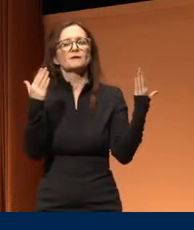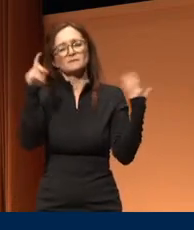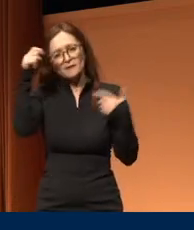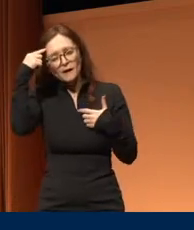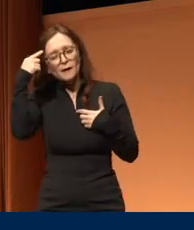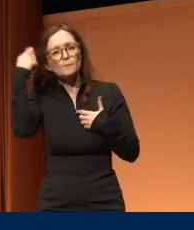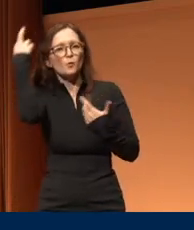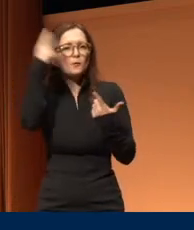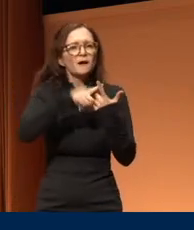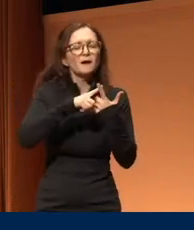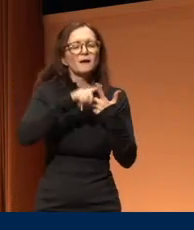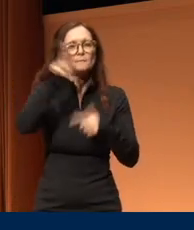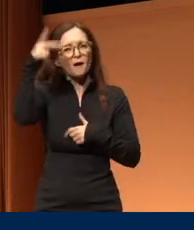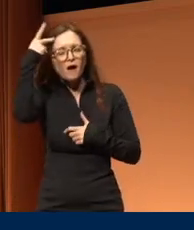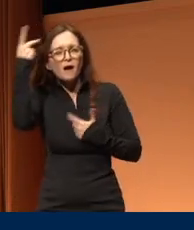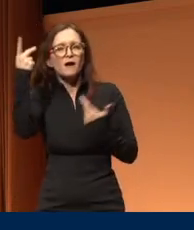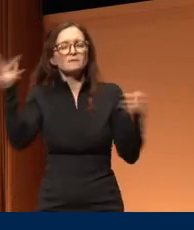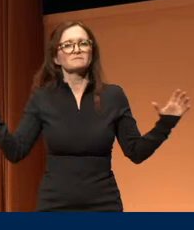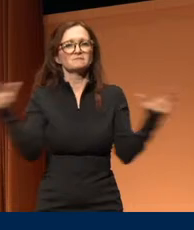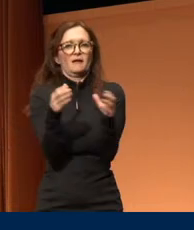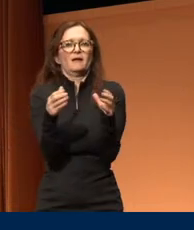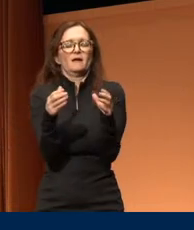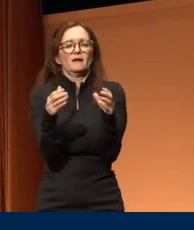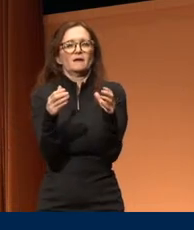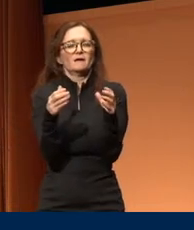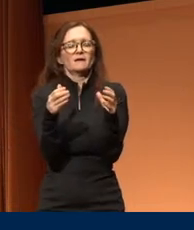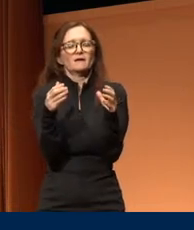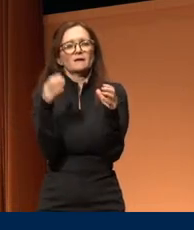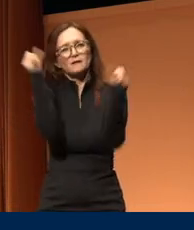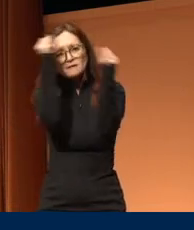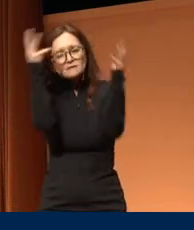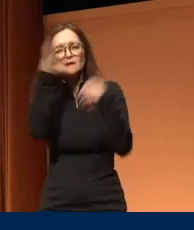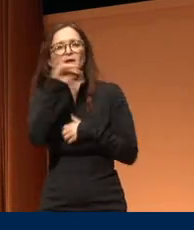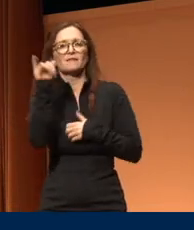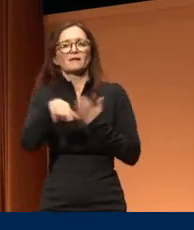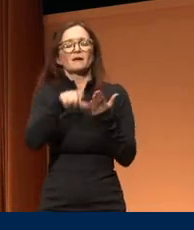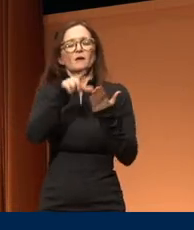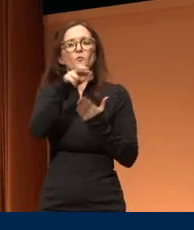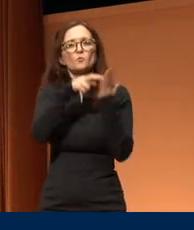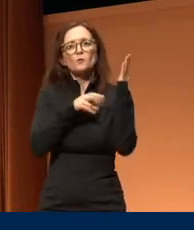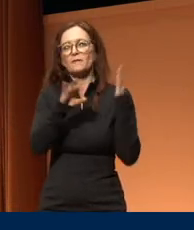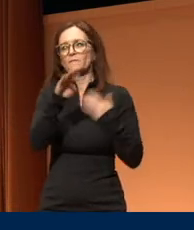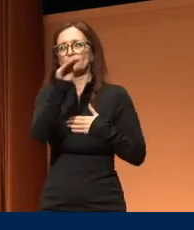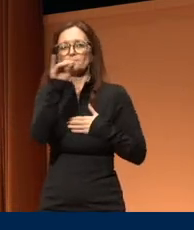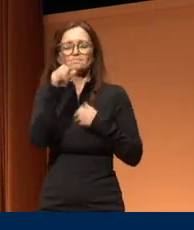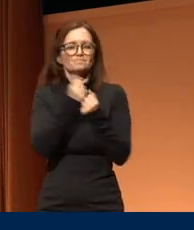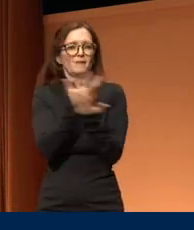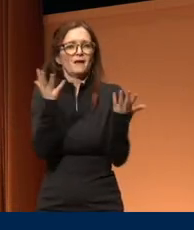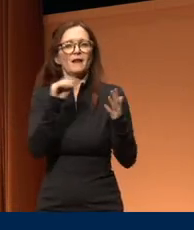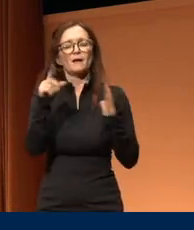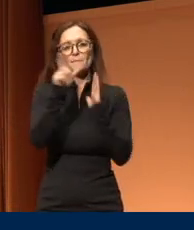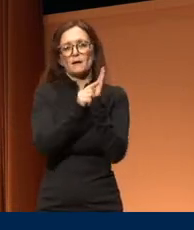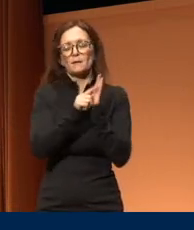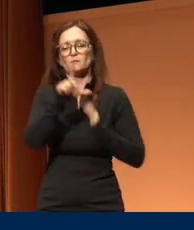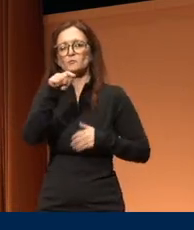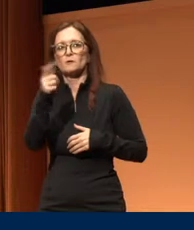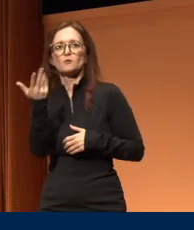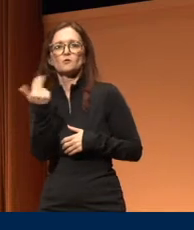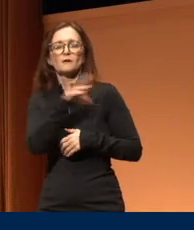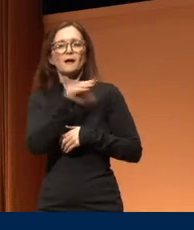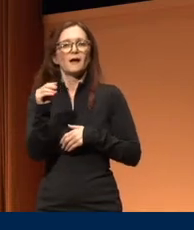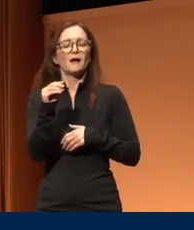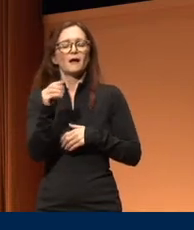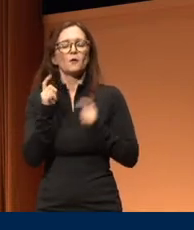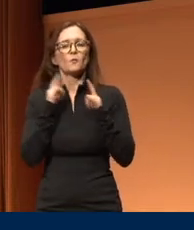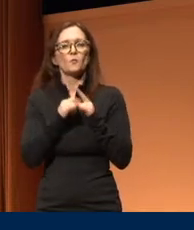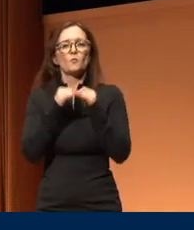Politics, Collective Intelligence, and the Rule of the Many, which was published in 2013, and awarded the American Political